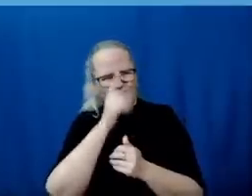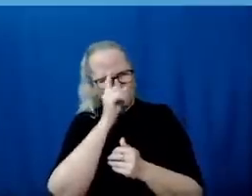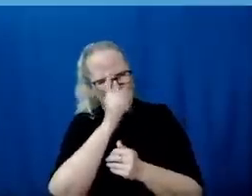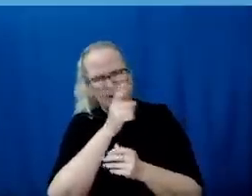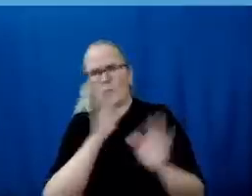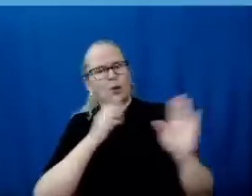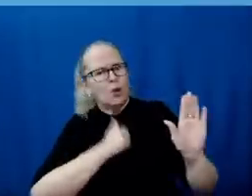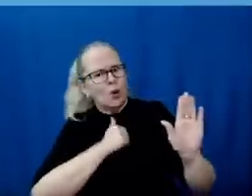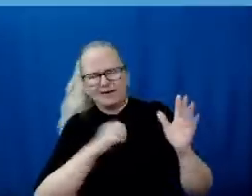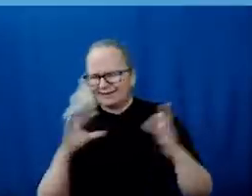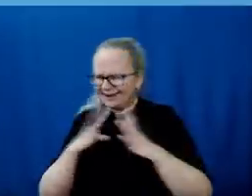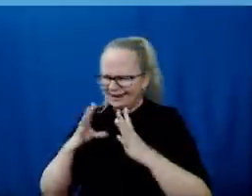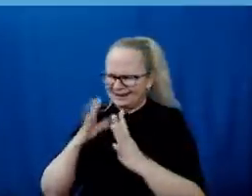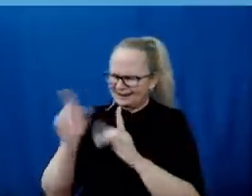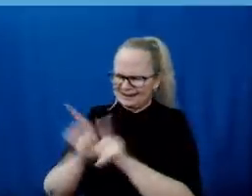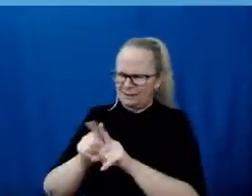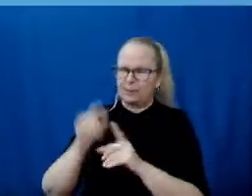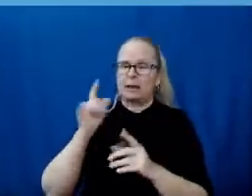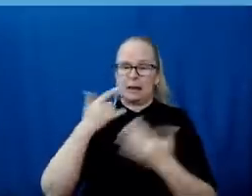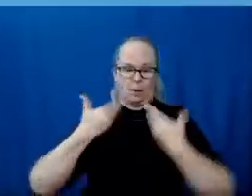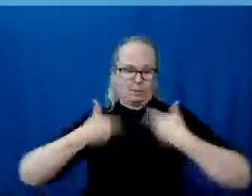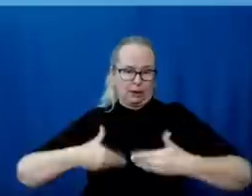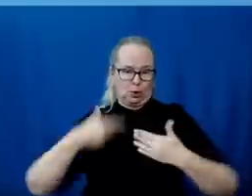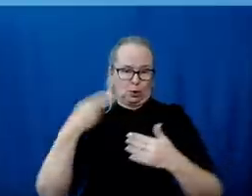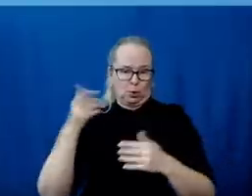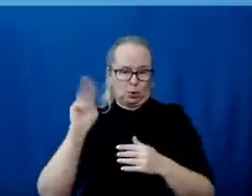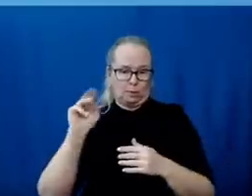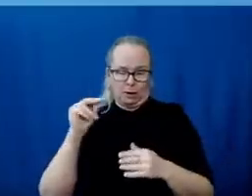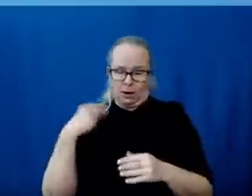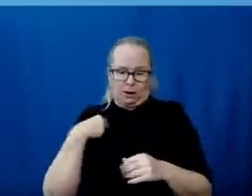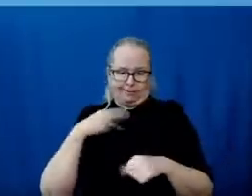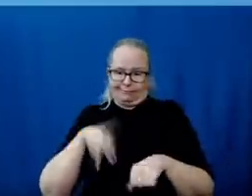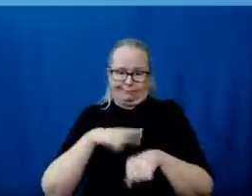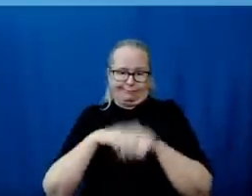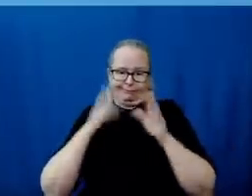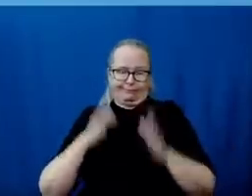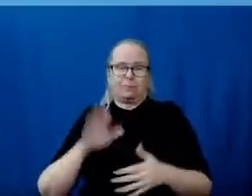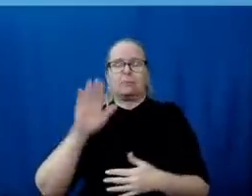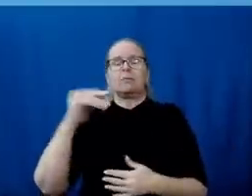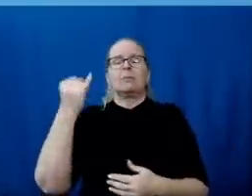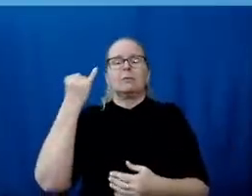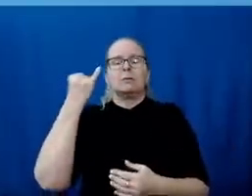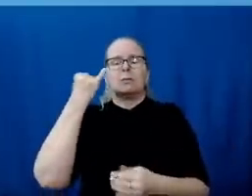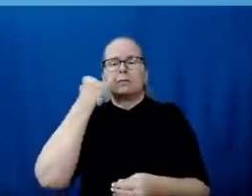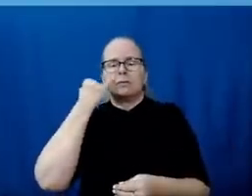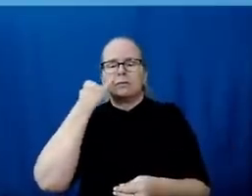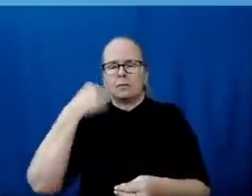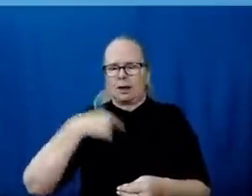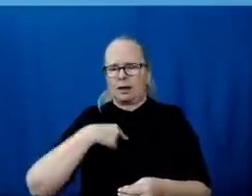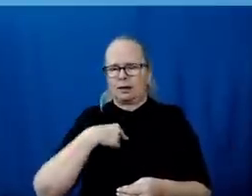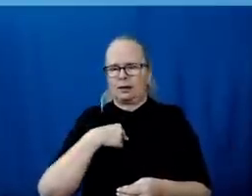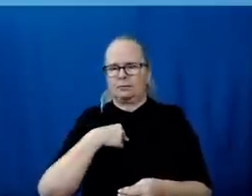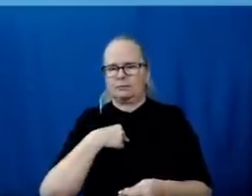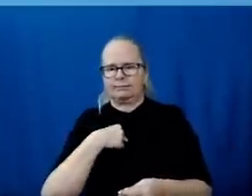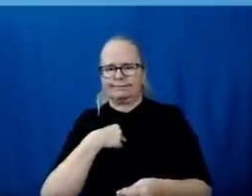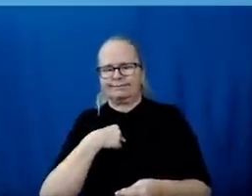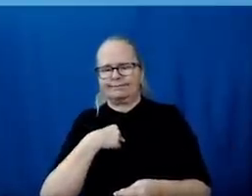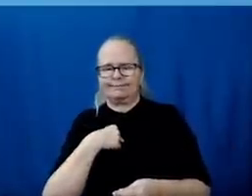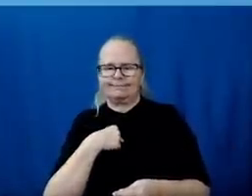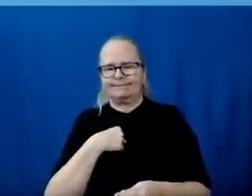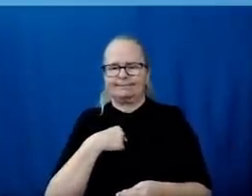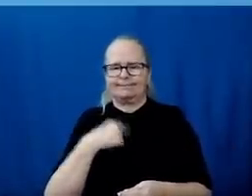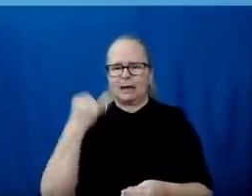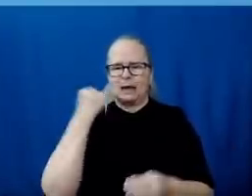question. Sorry. Oh, it was brilliant. I love it. What I wanted to ask was, as a human, regular human, if I